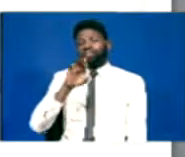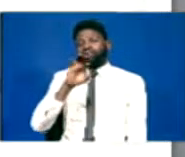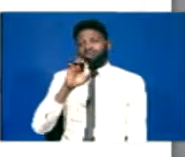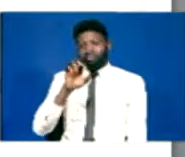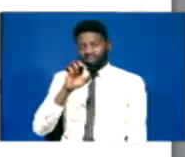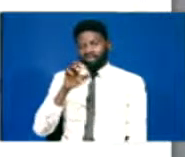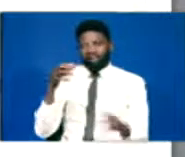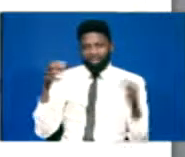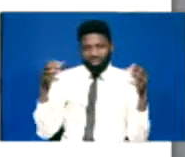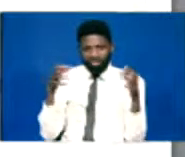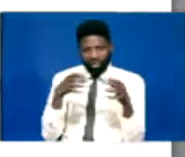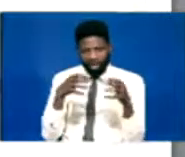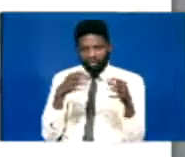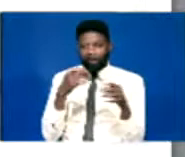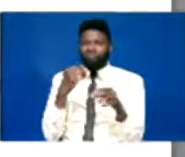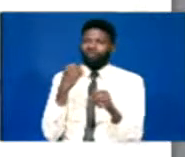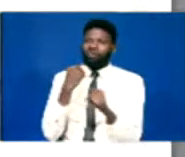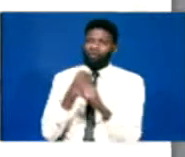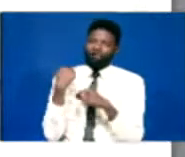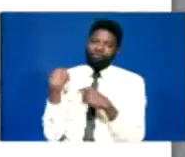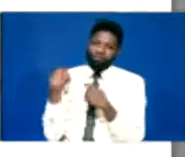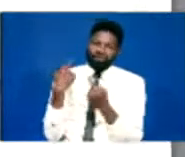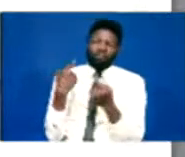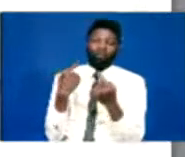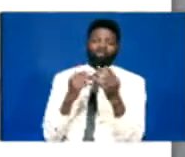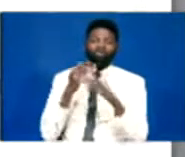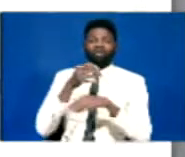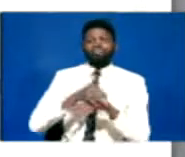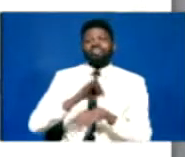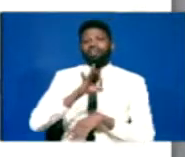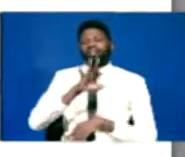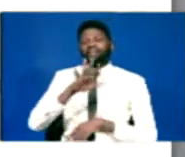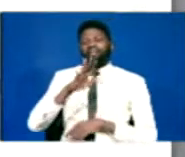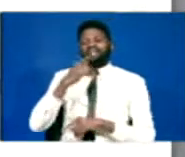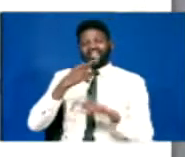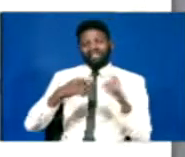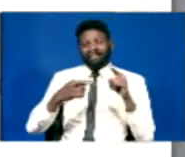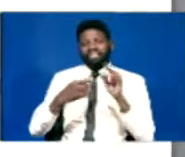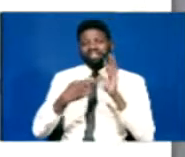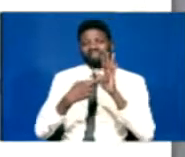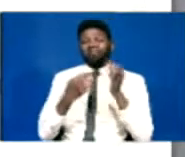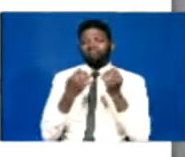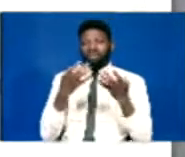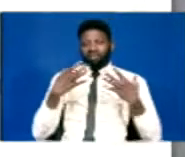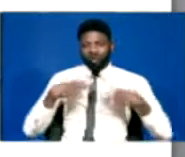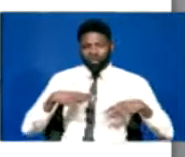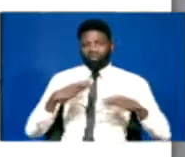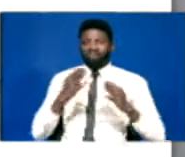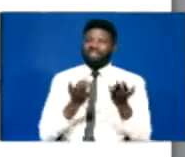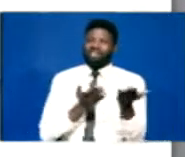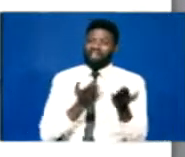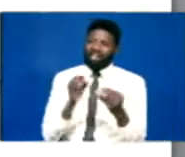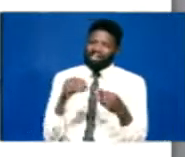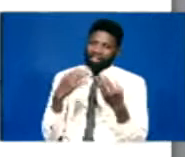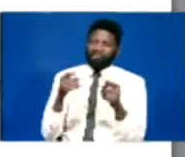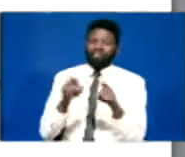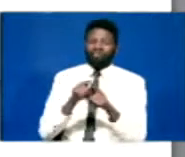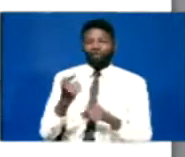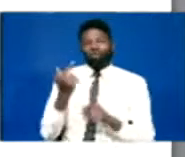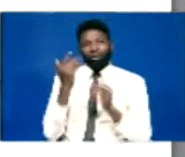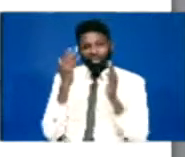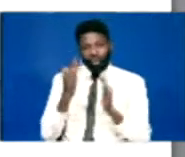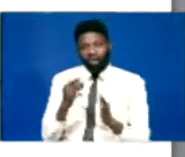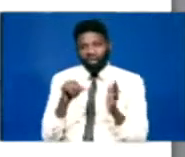day. He has represented various people and has offered his services as a lawyer in areas of arbitration,